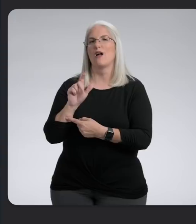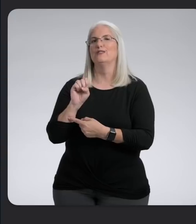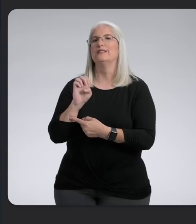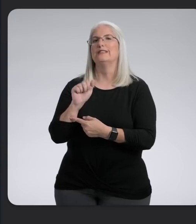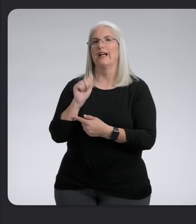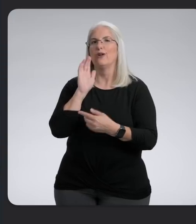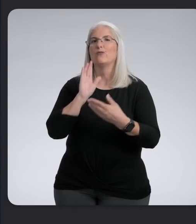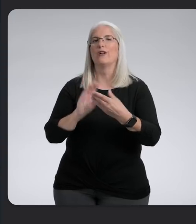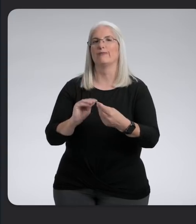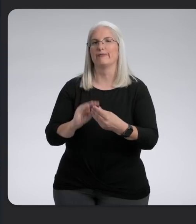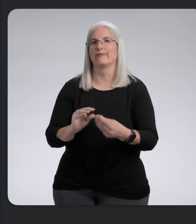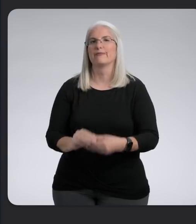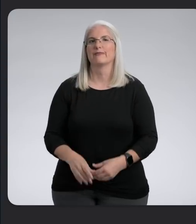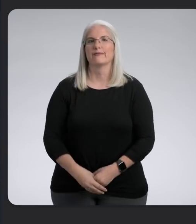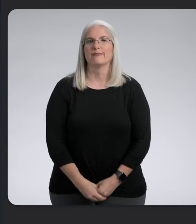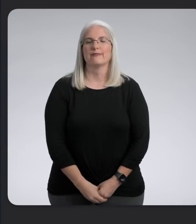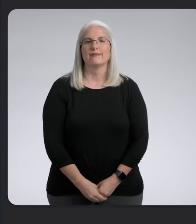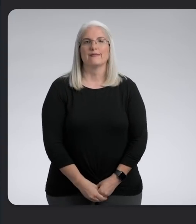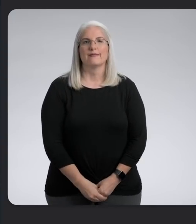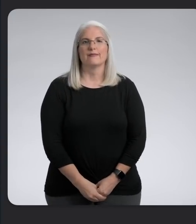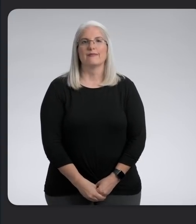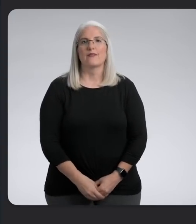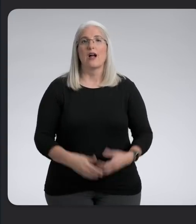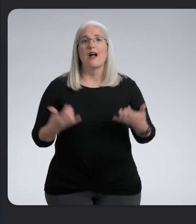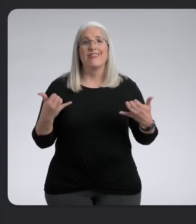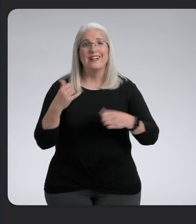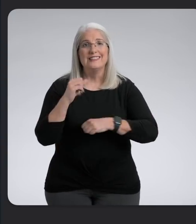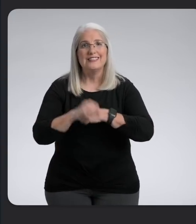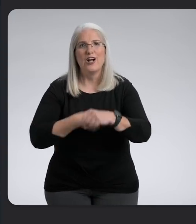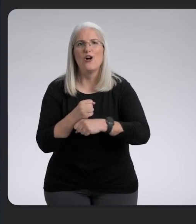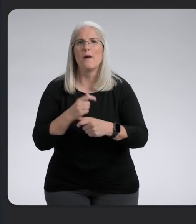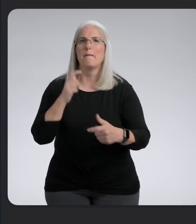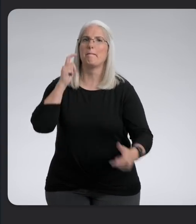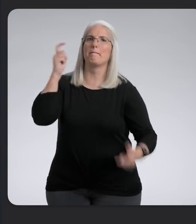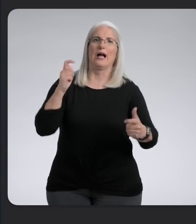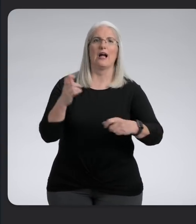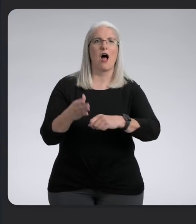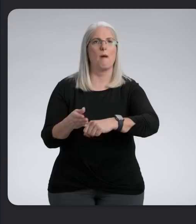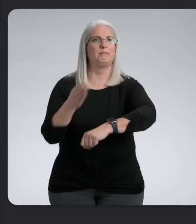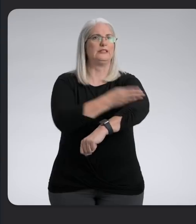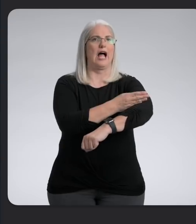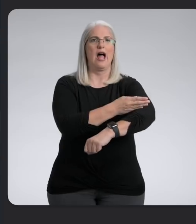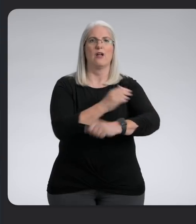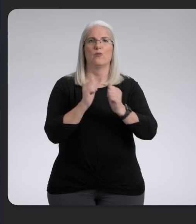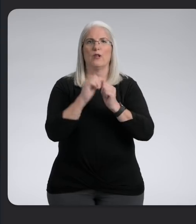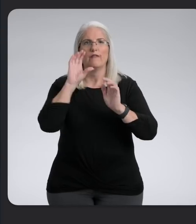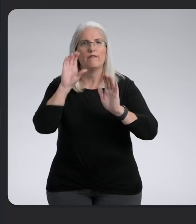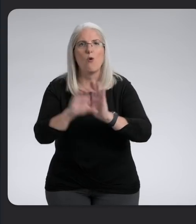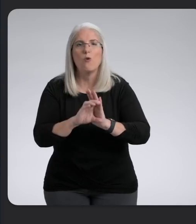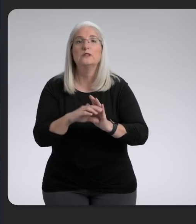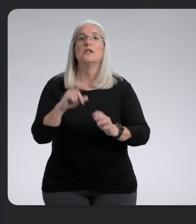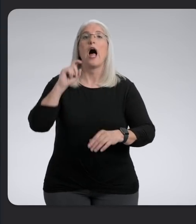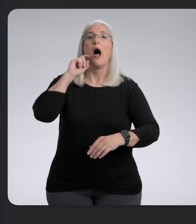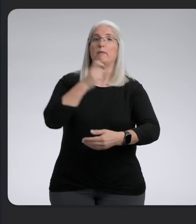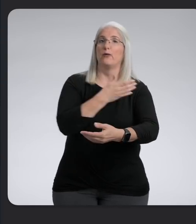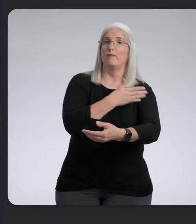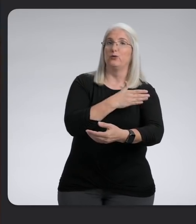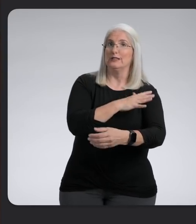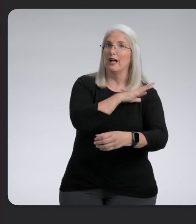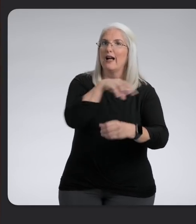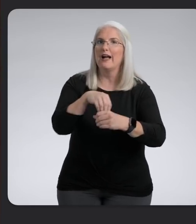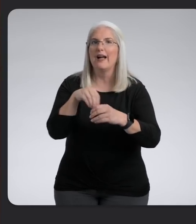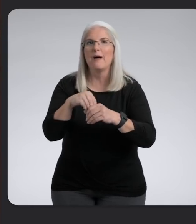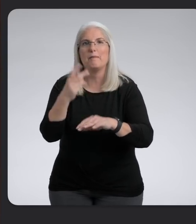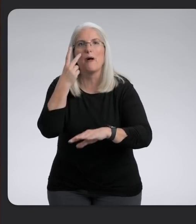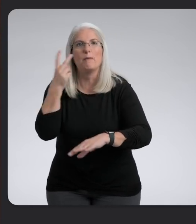Craig. This year, we've got the biggest update ever, including bringing Apple Music into your memories for the first time.